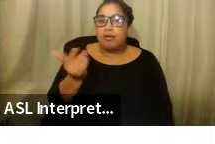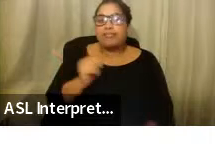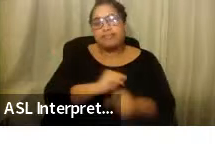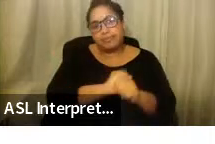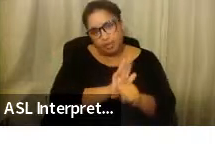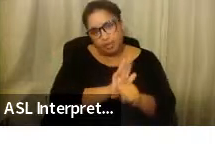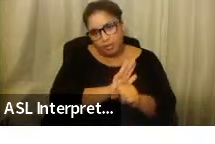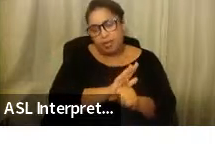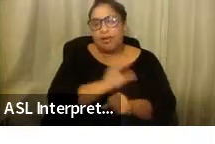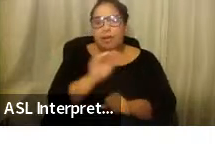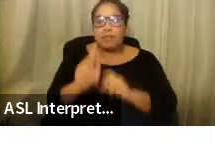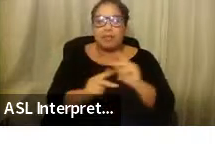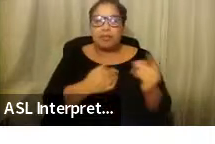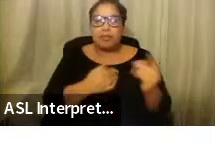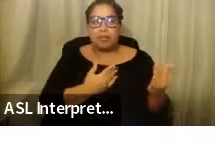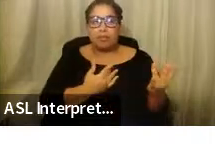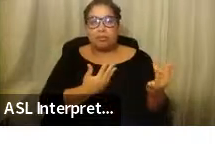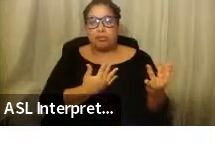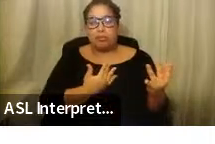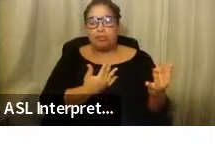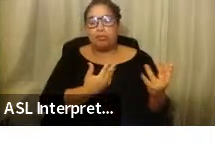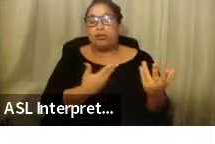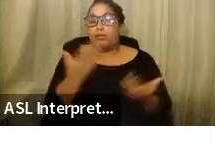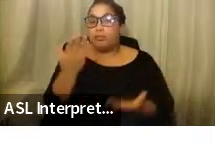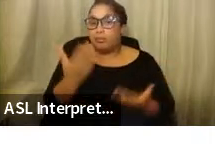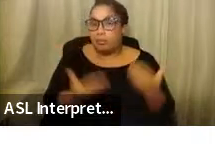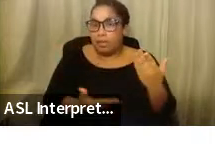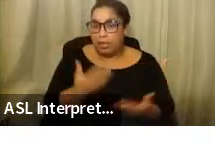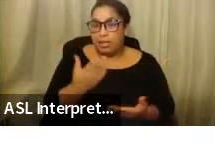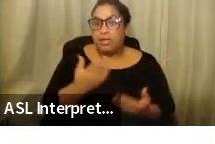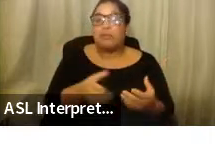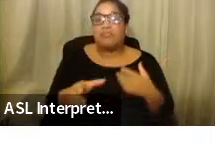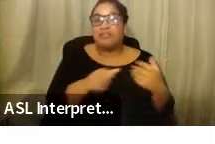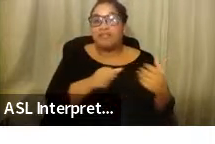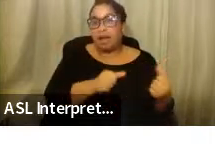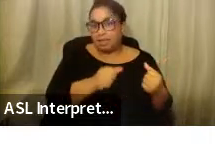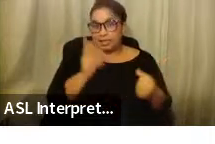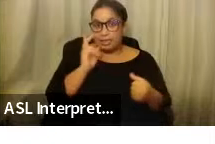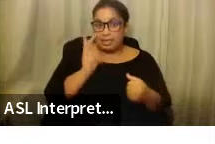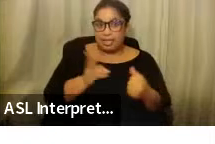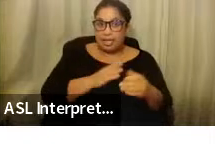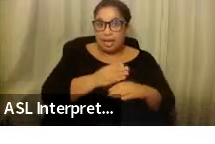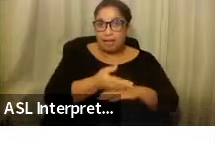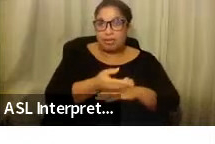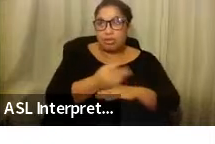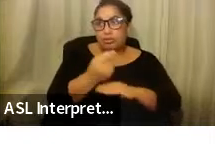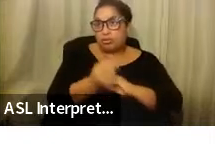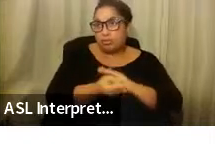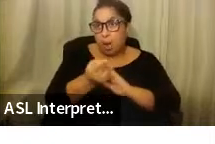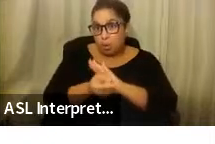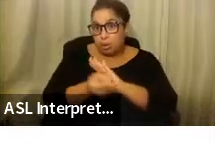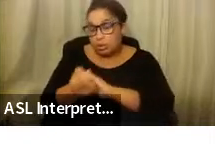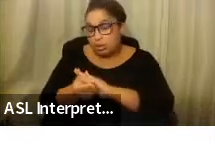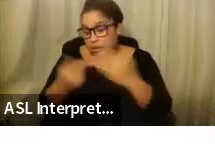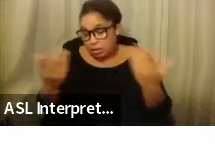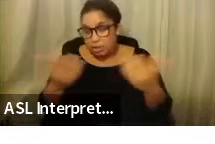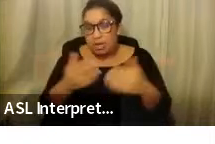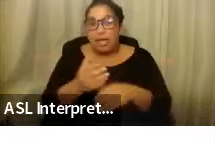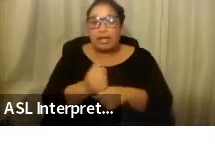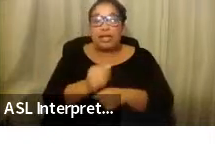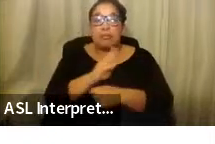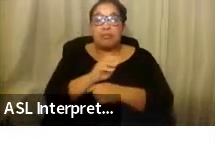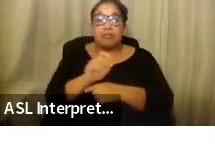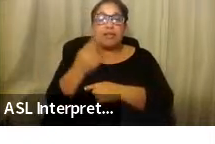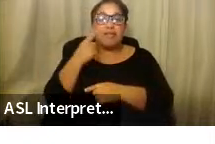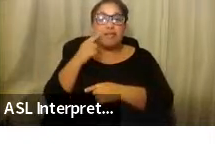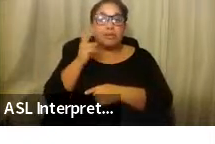COVID and people waiting. And you might get seen in fast track after a couple of hours, and you get a bill for